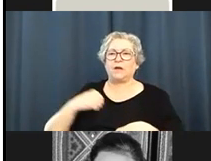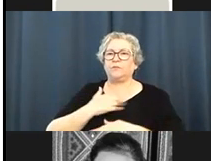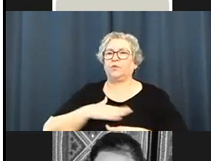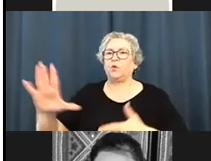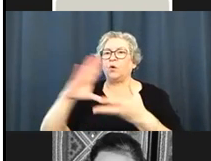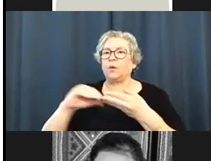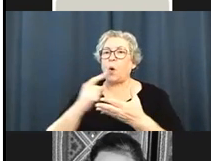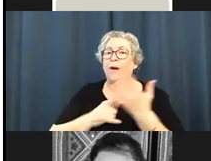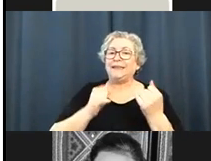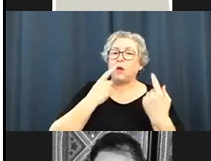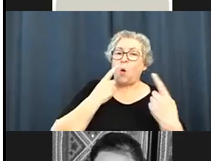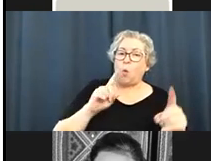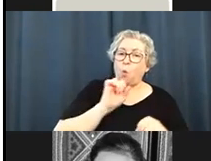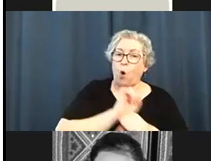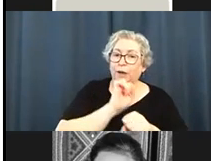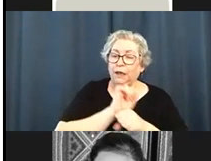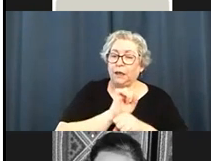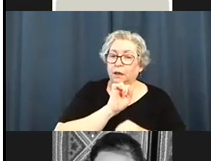been working.